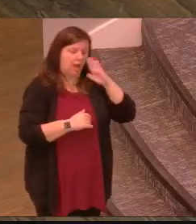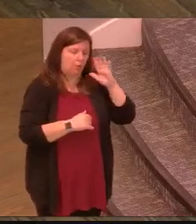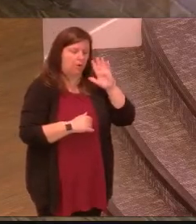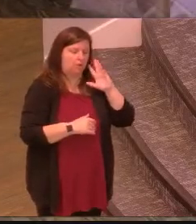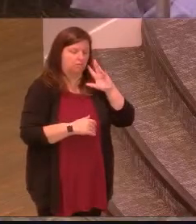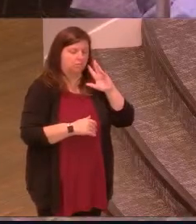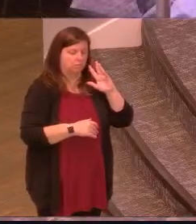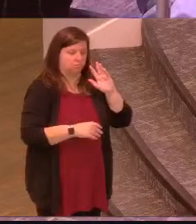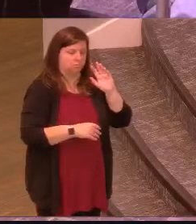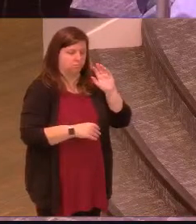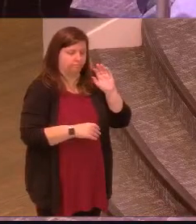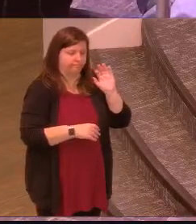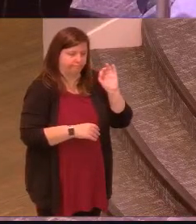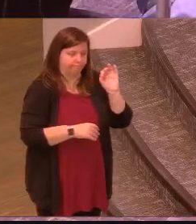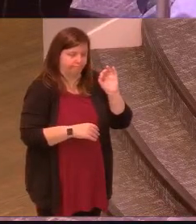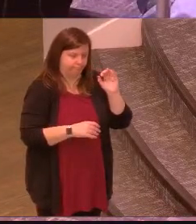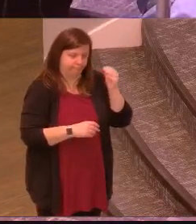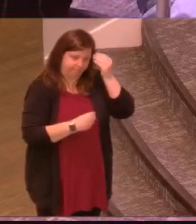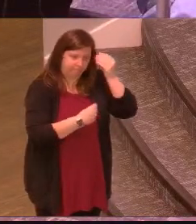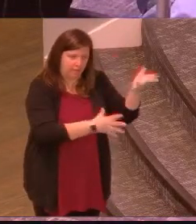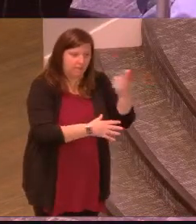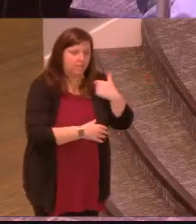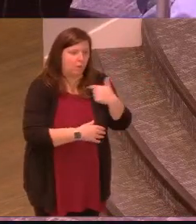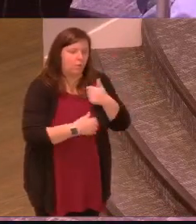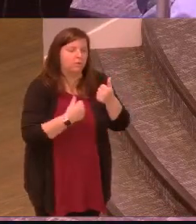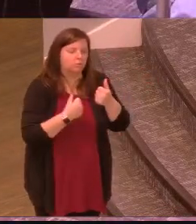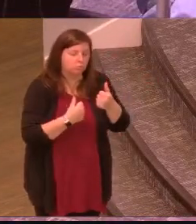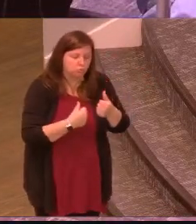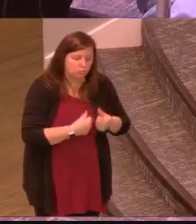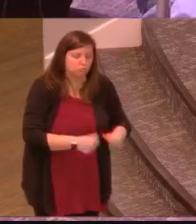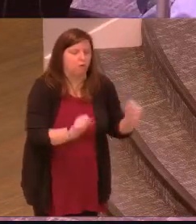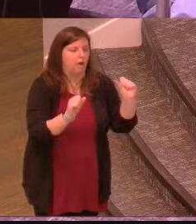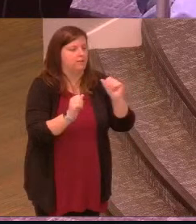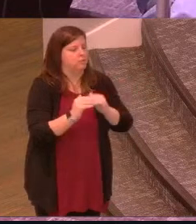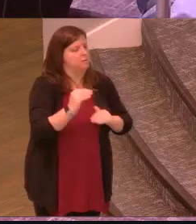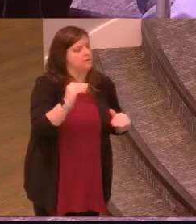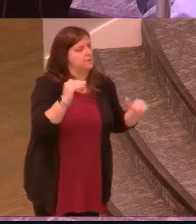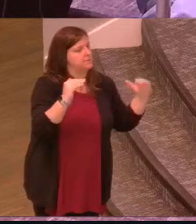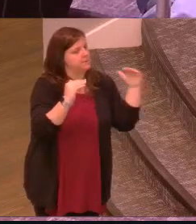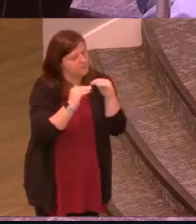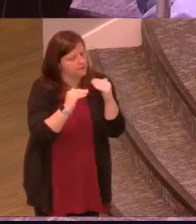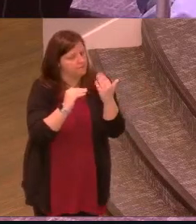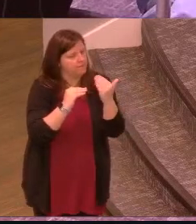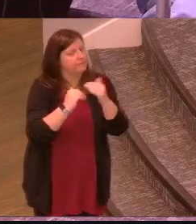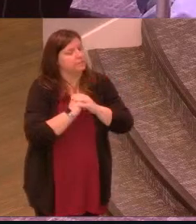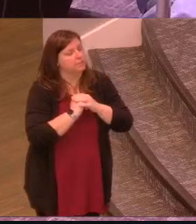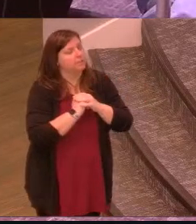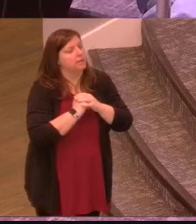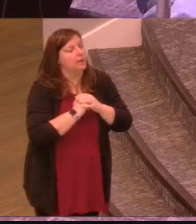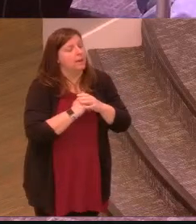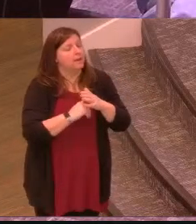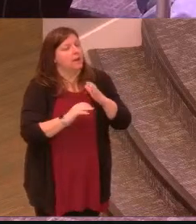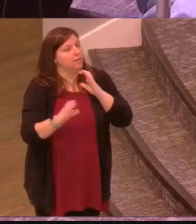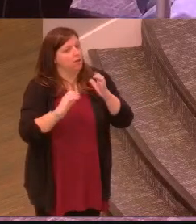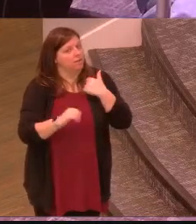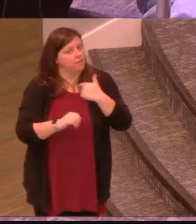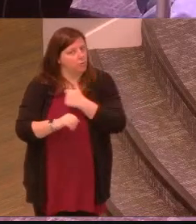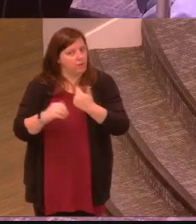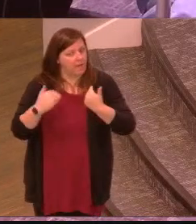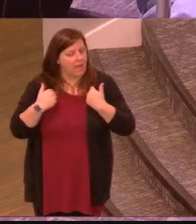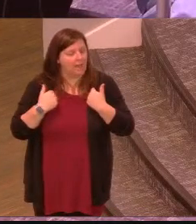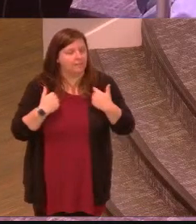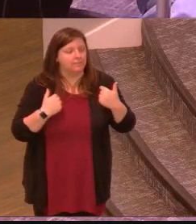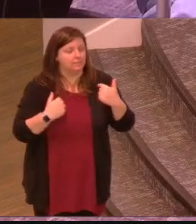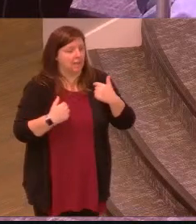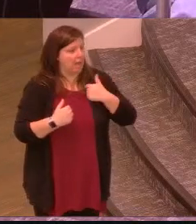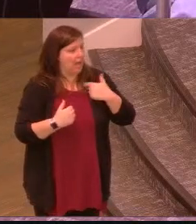stretch. And the conversation that I had was that I don't want us taking any